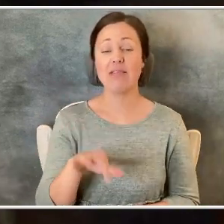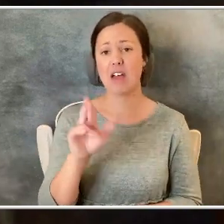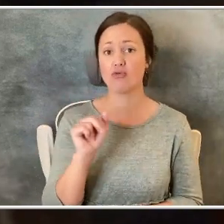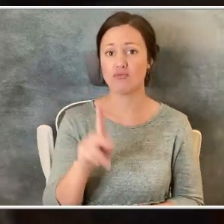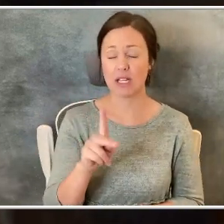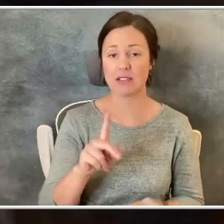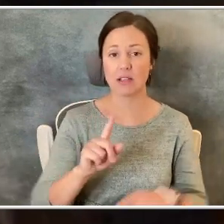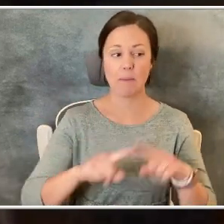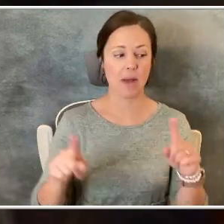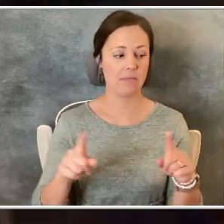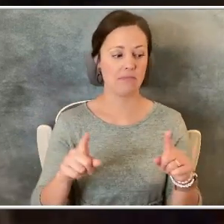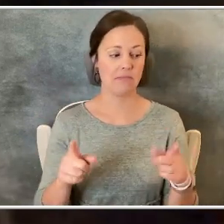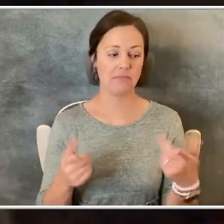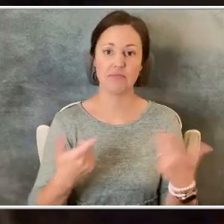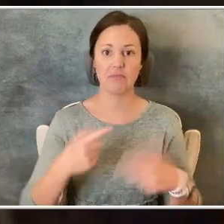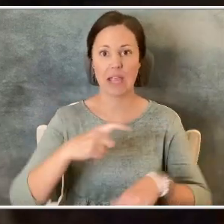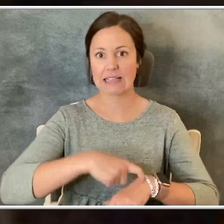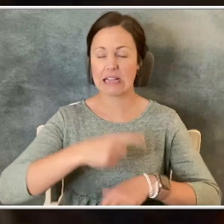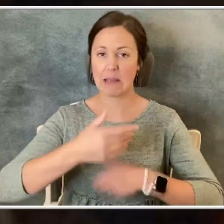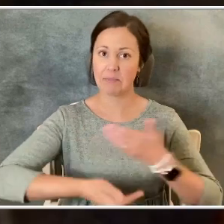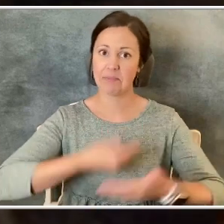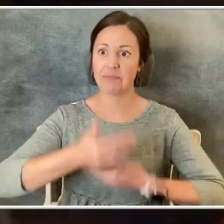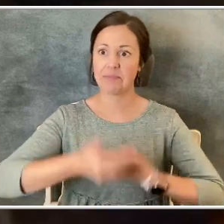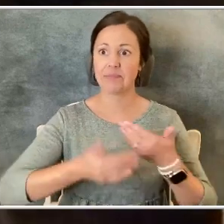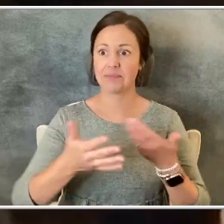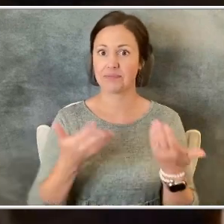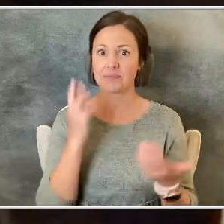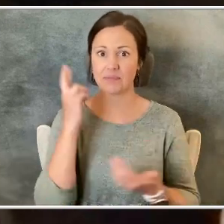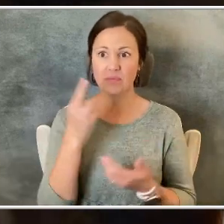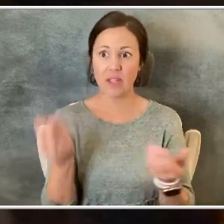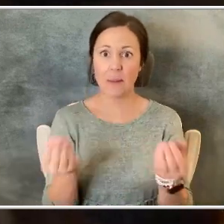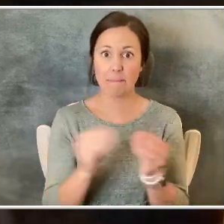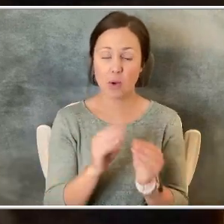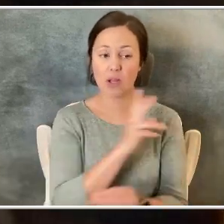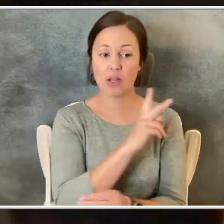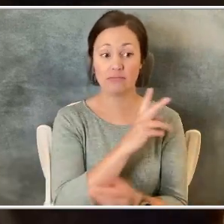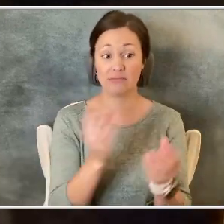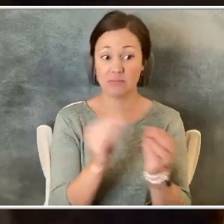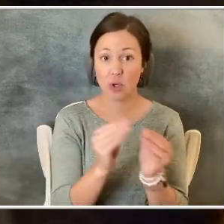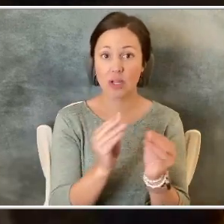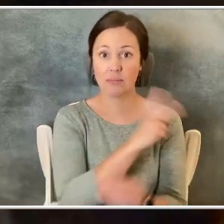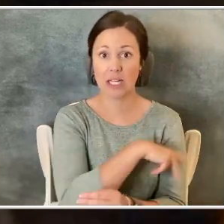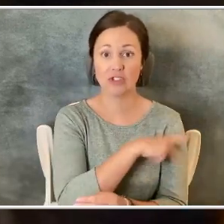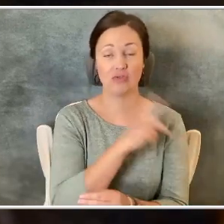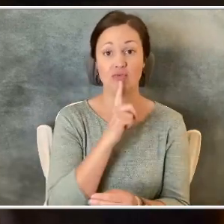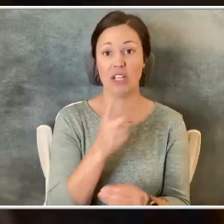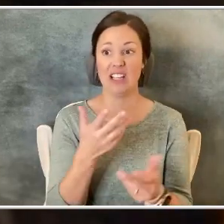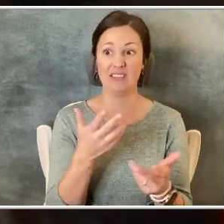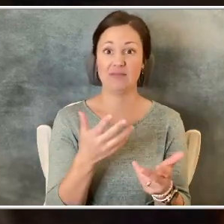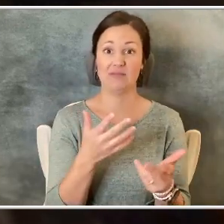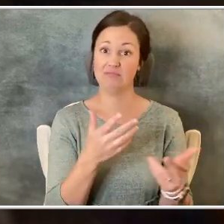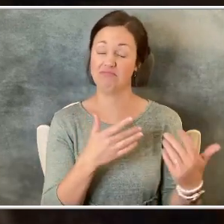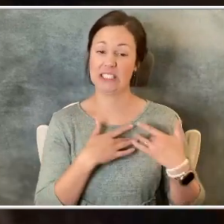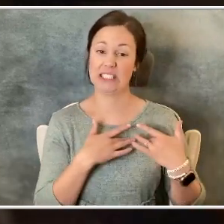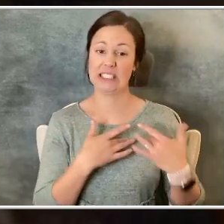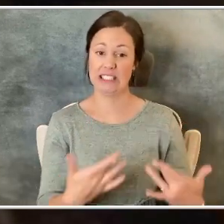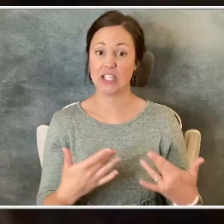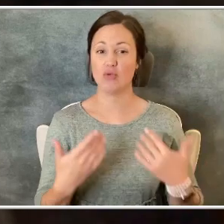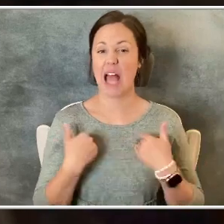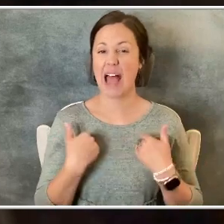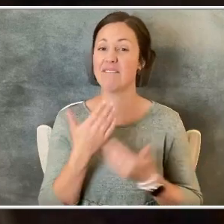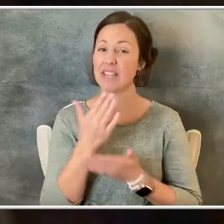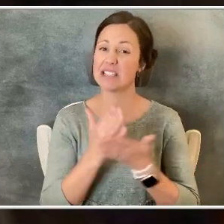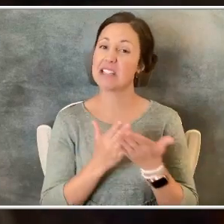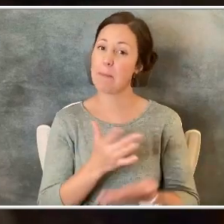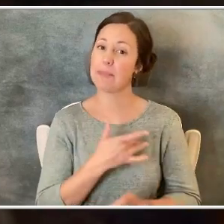goes by, I found that more and more patients, even without trying to hook up nerves or anything, tend to have at least some